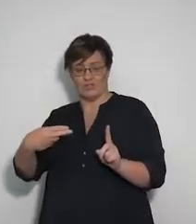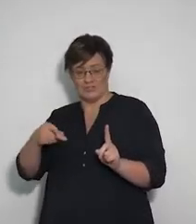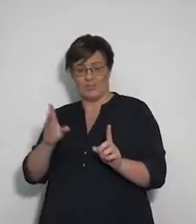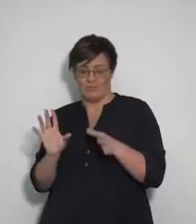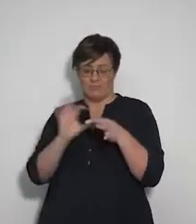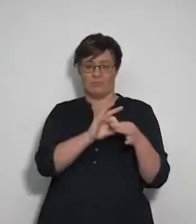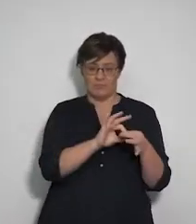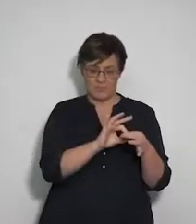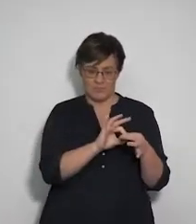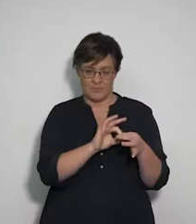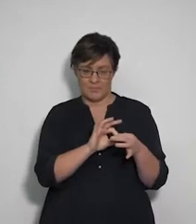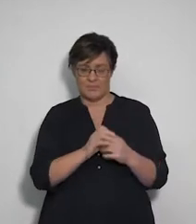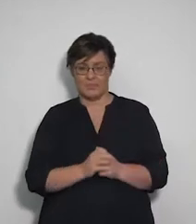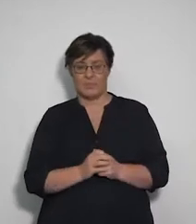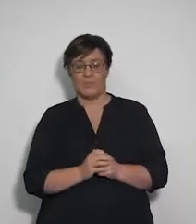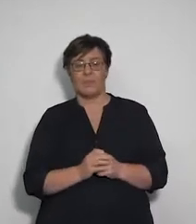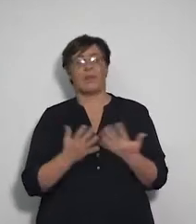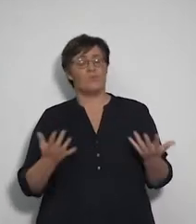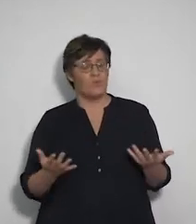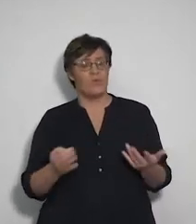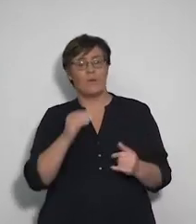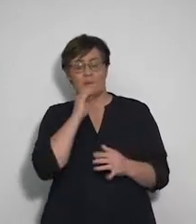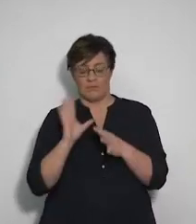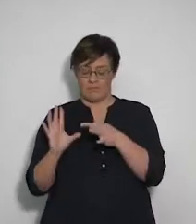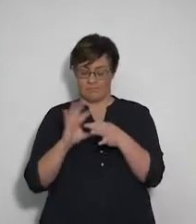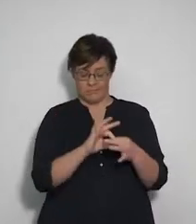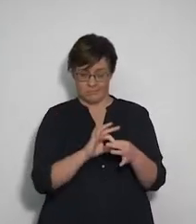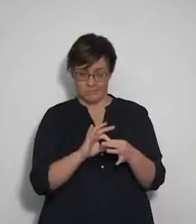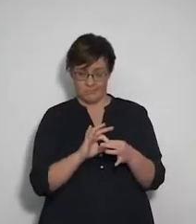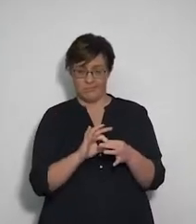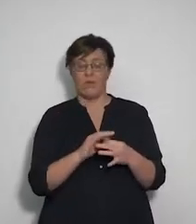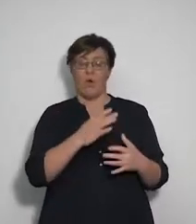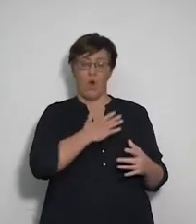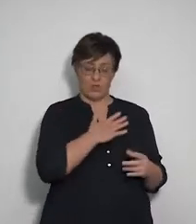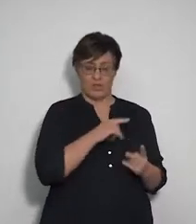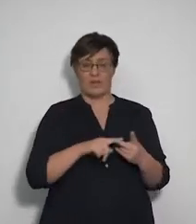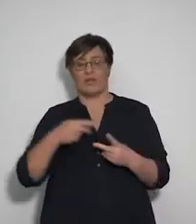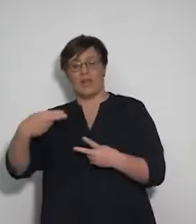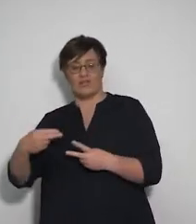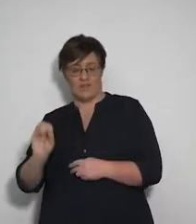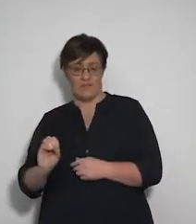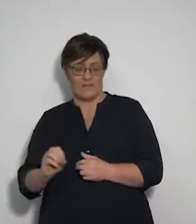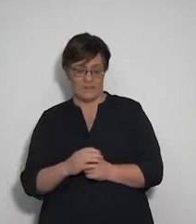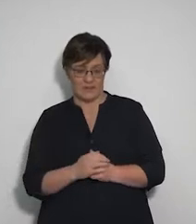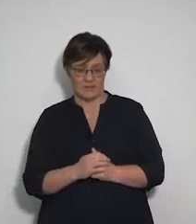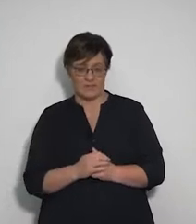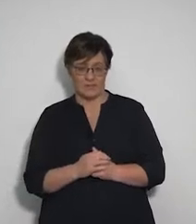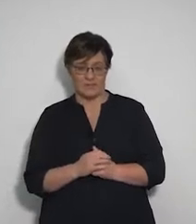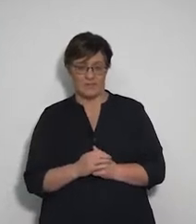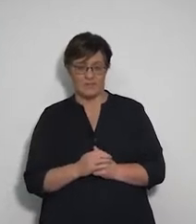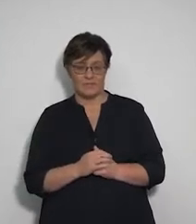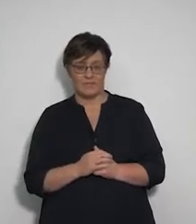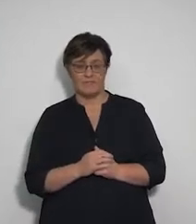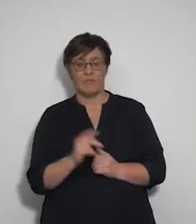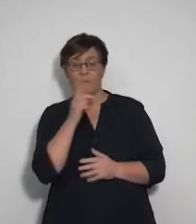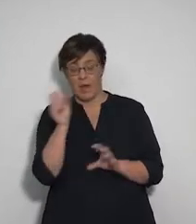bonded, to each other. So there's a bond that exists between oxygen and hydrogen. And also, you